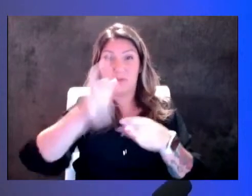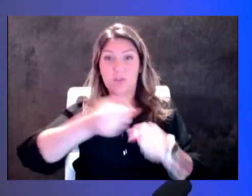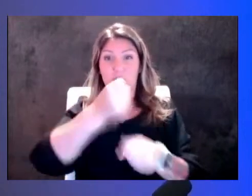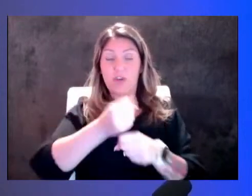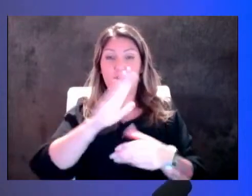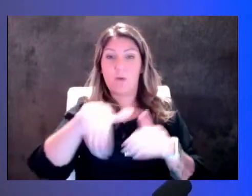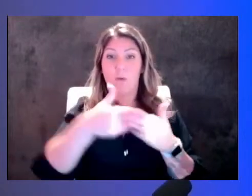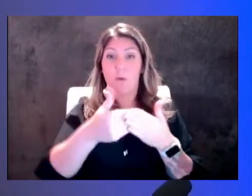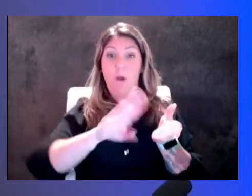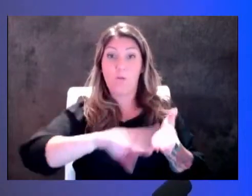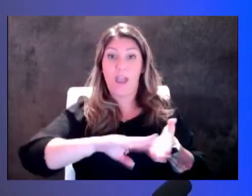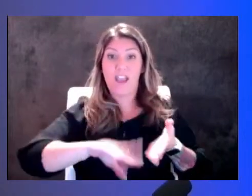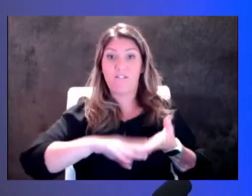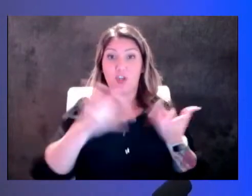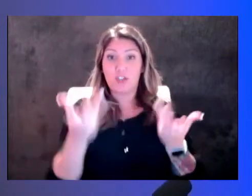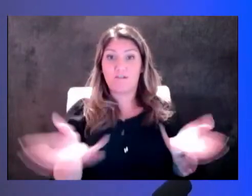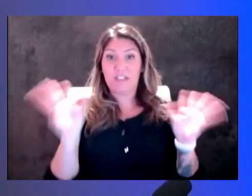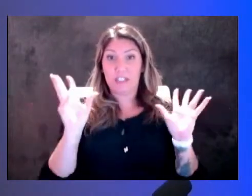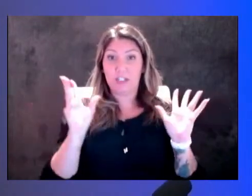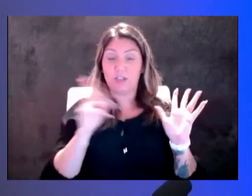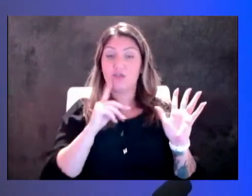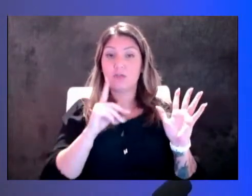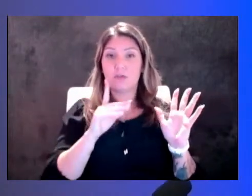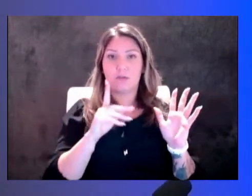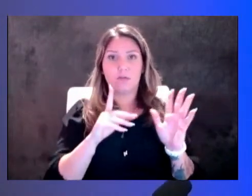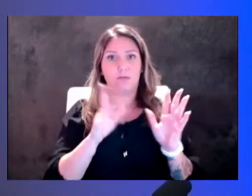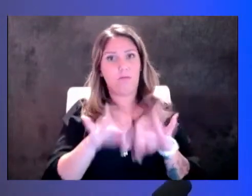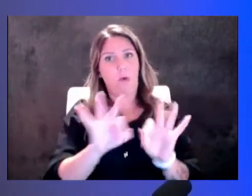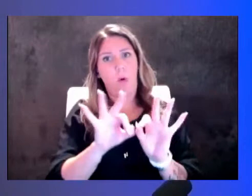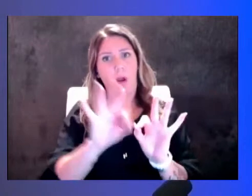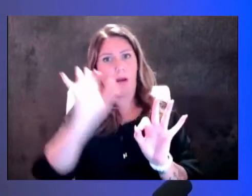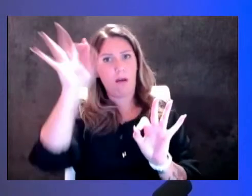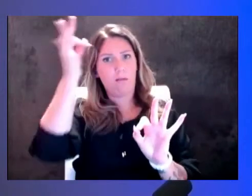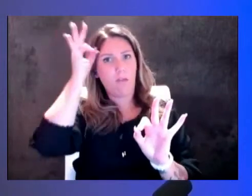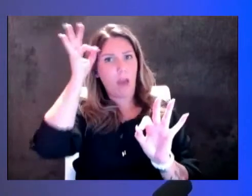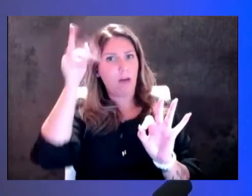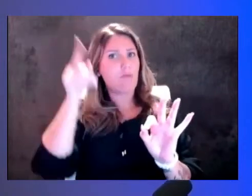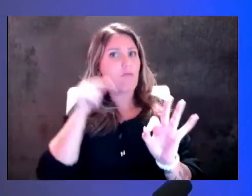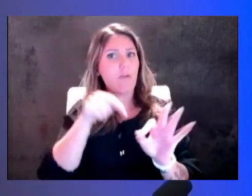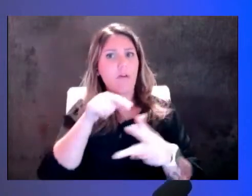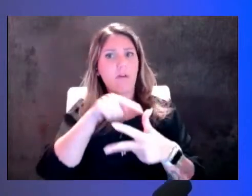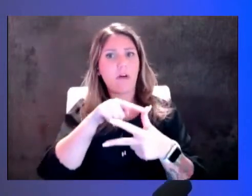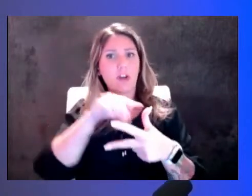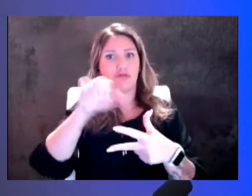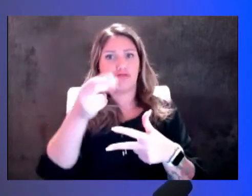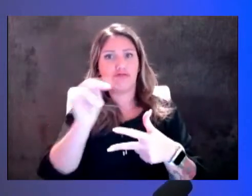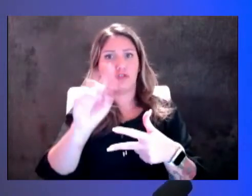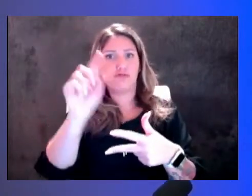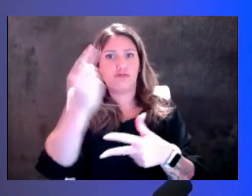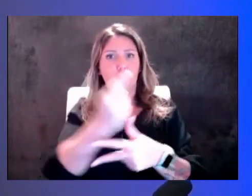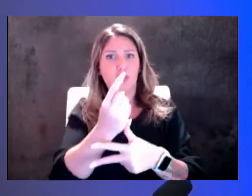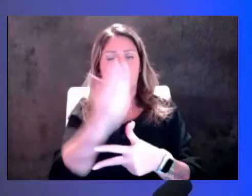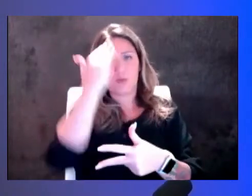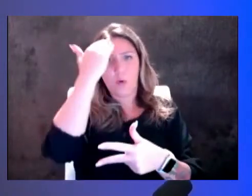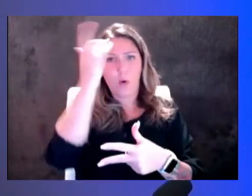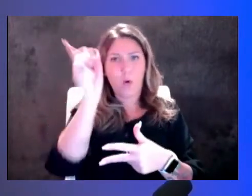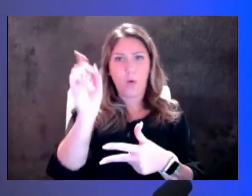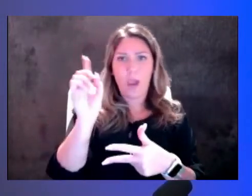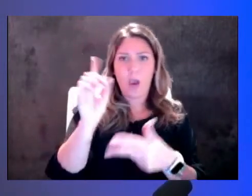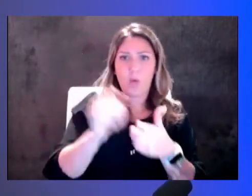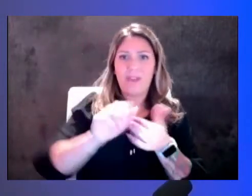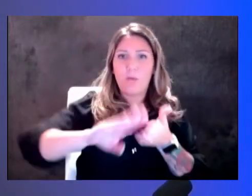very important from a federal standpoint that by January 1, we know where we are with the federal waivers in